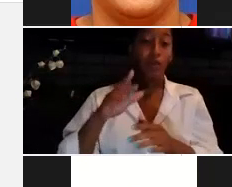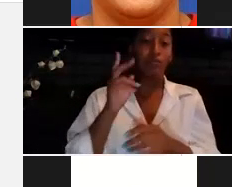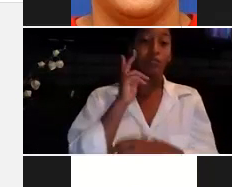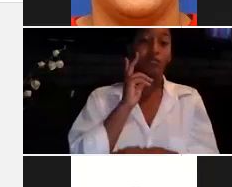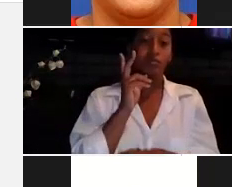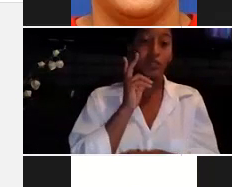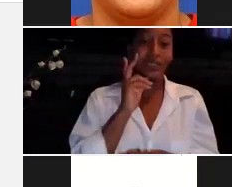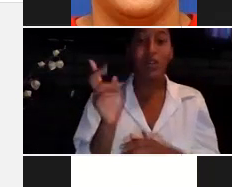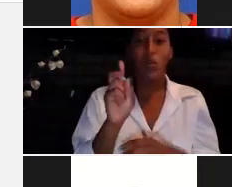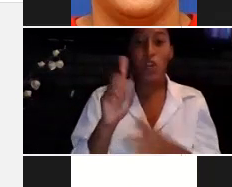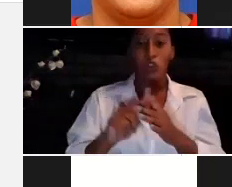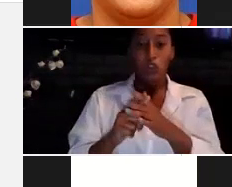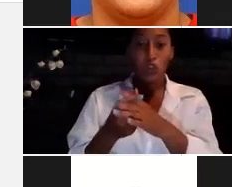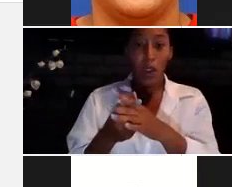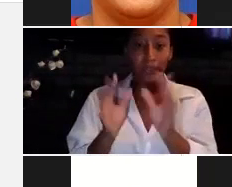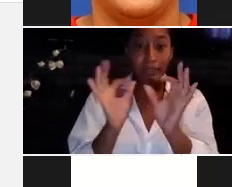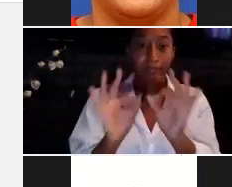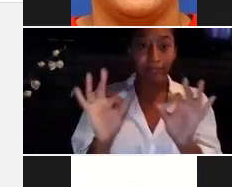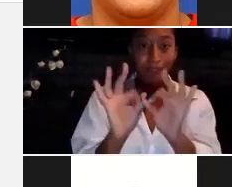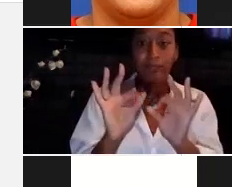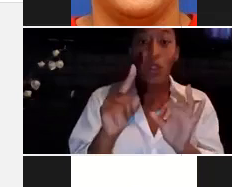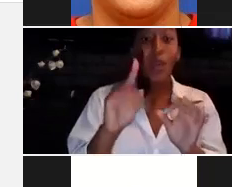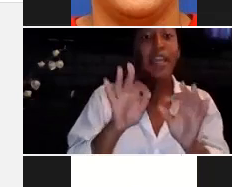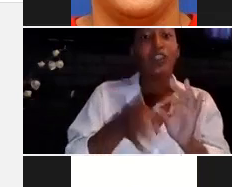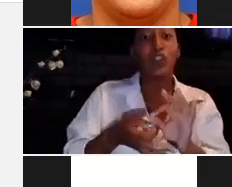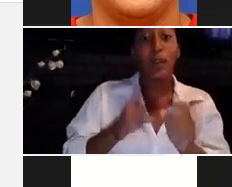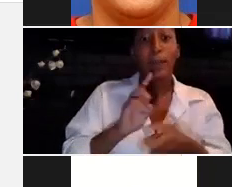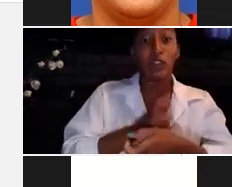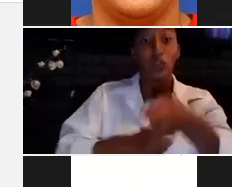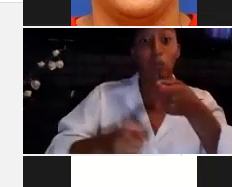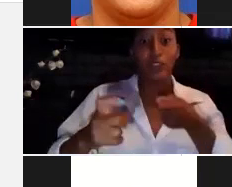All right. So here we go with some additional properties.